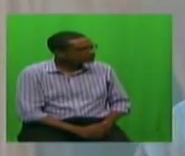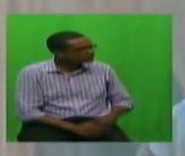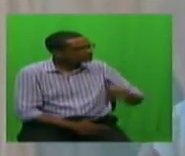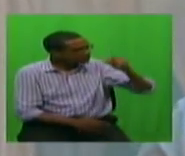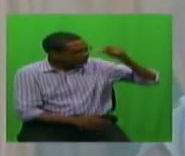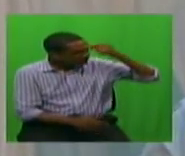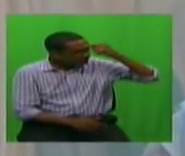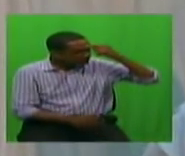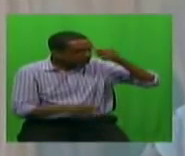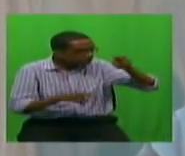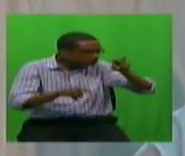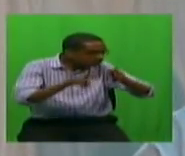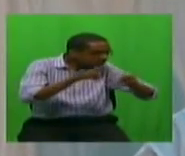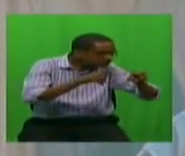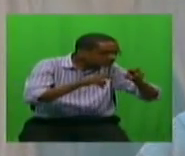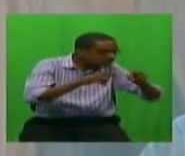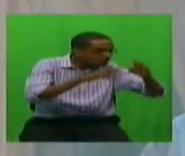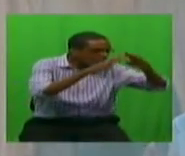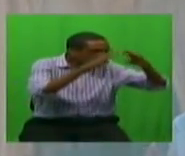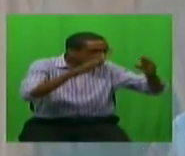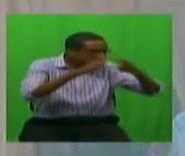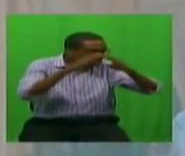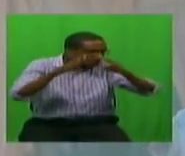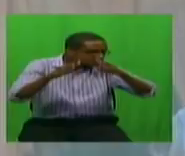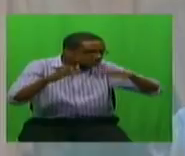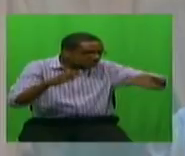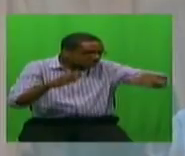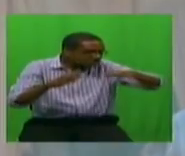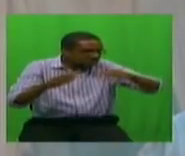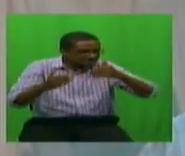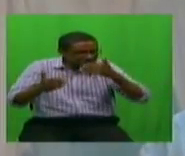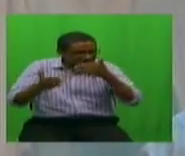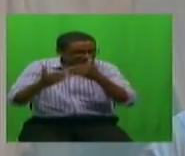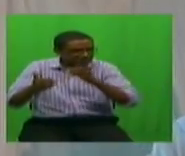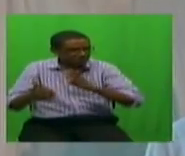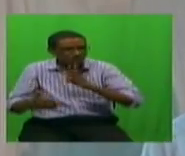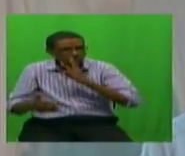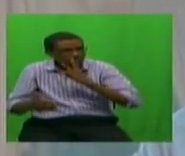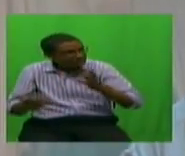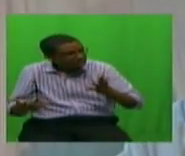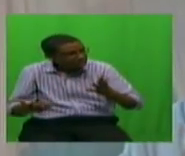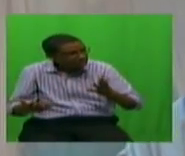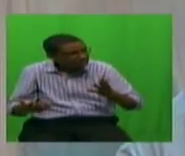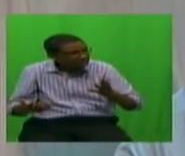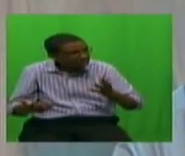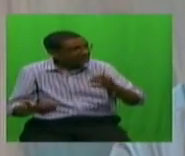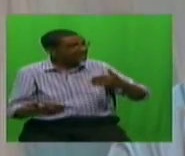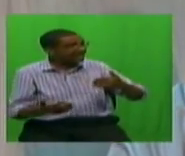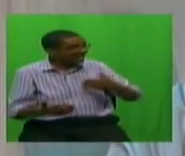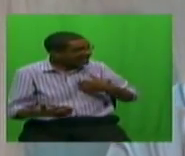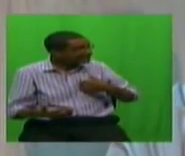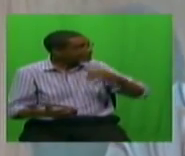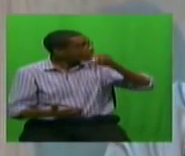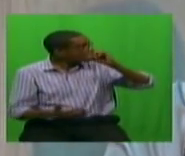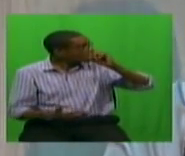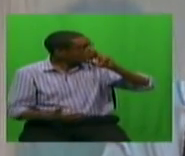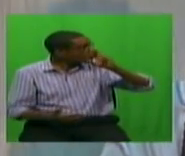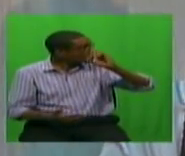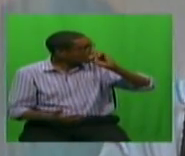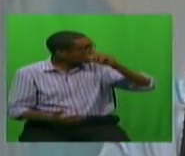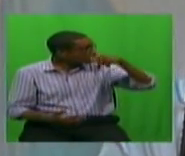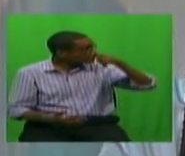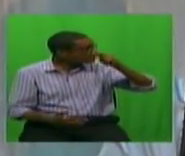with regards to housing developments near water courses? Because, I mean, Greenvale isn't the only one. There's also Orapun and Ibis Gardens, which also